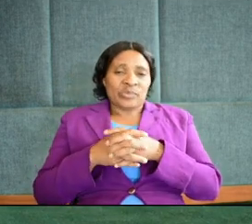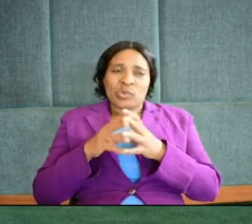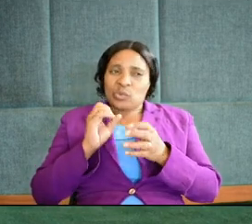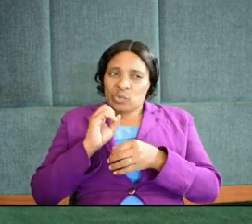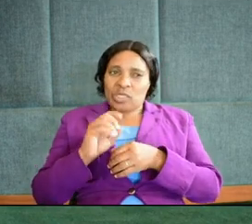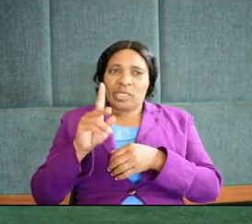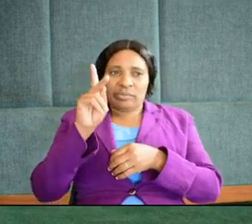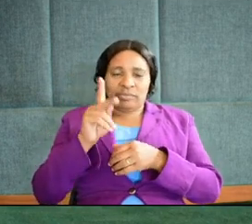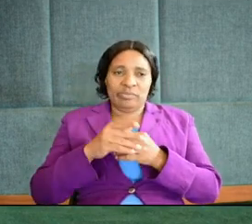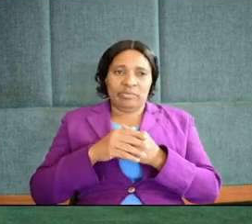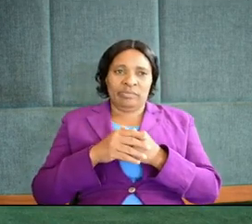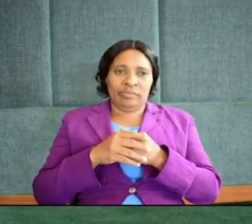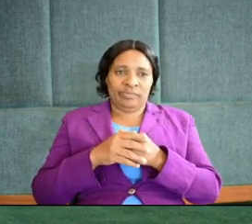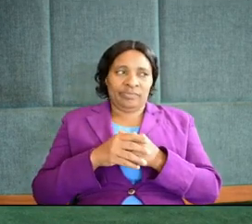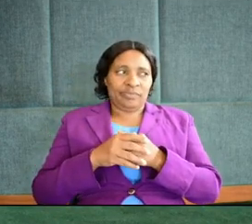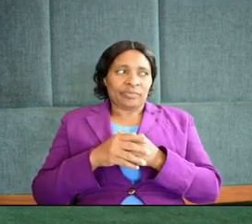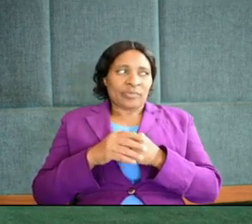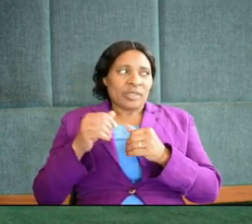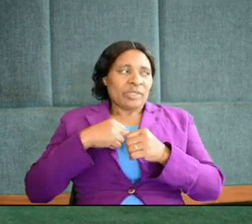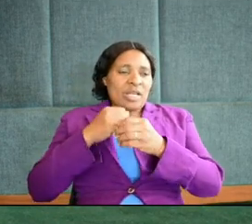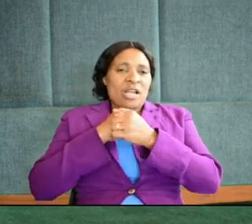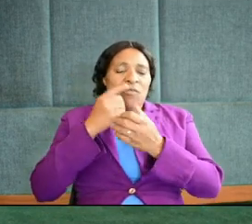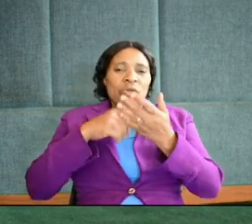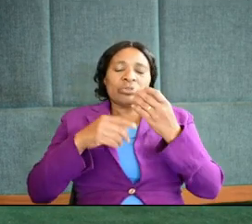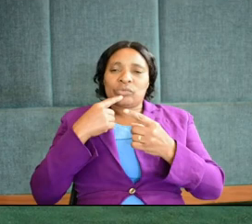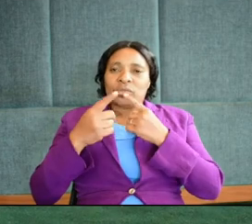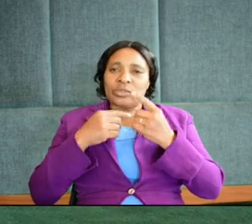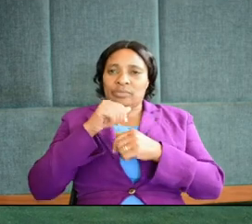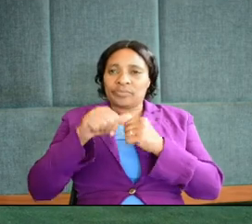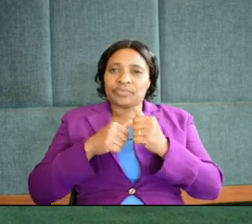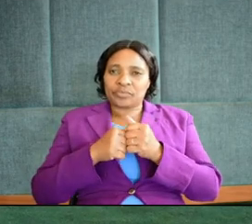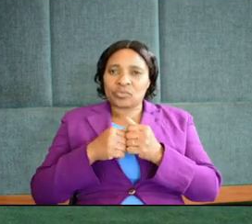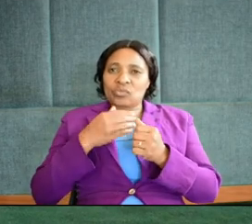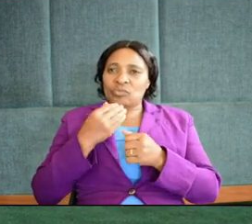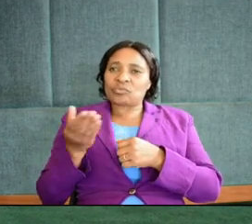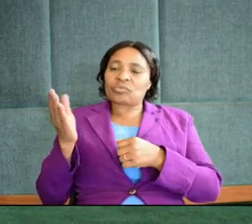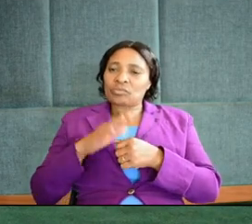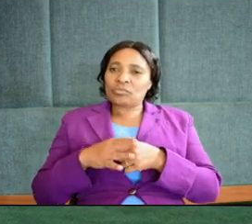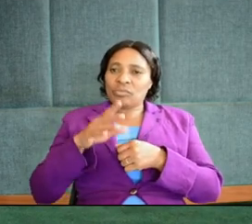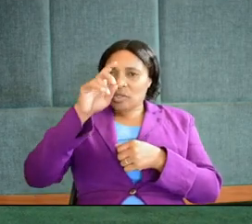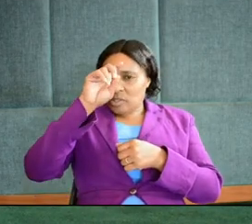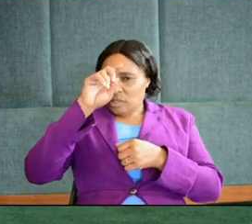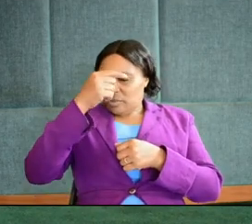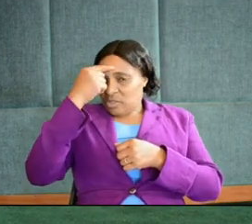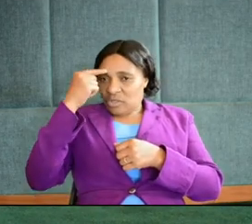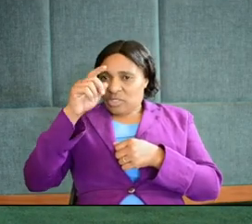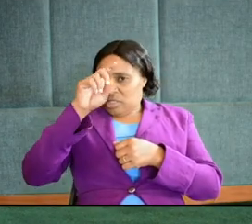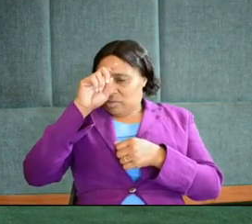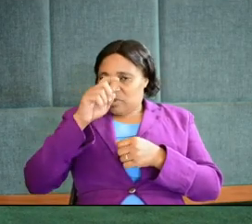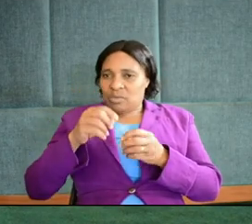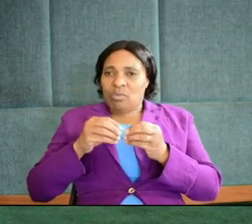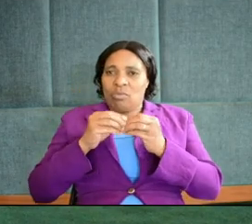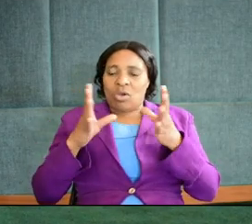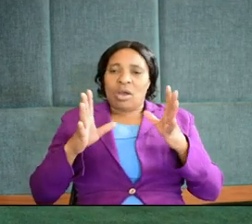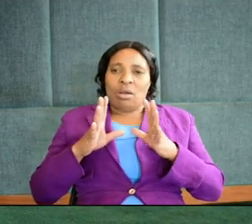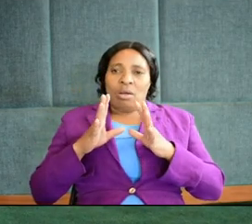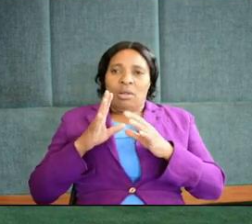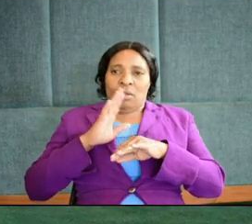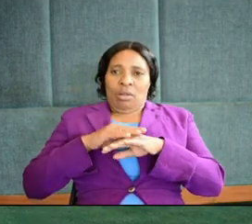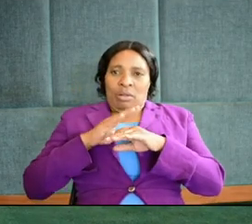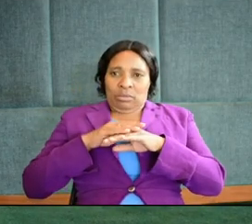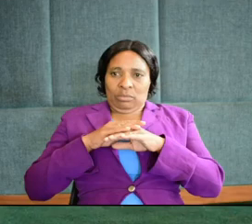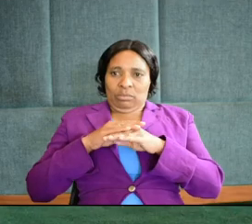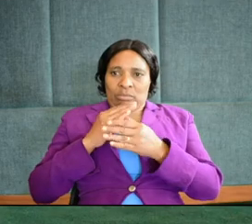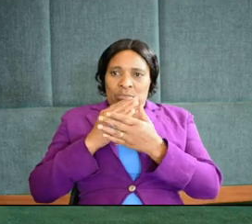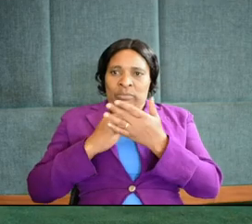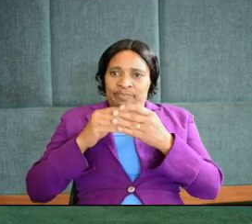Right. And I love what you've just said. They wanted to go back to Egypt because Egypt was more familiar.